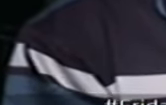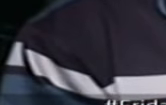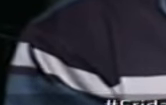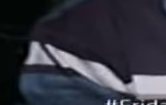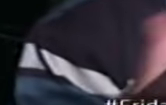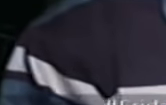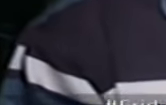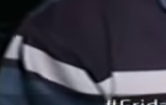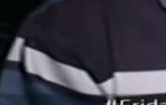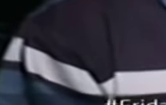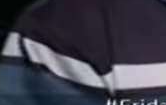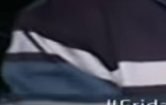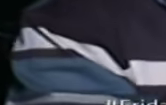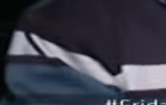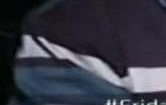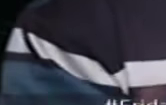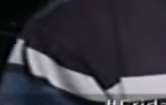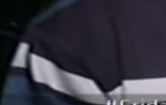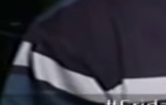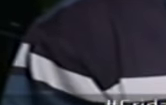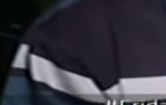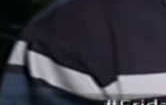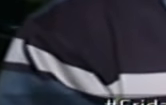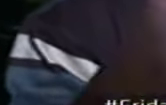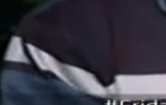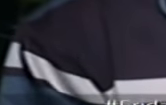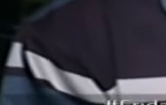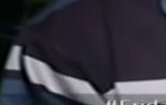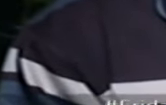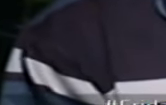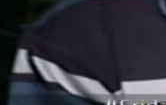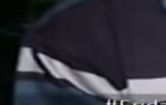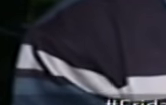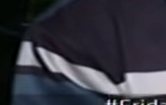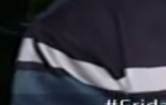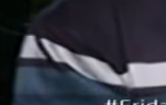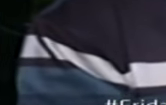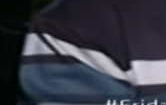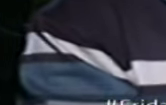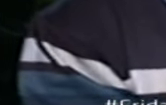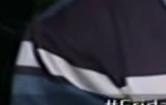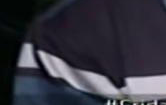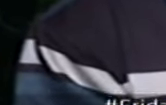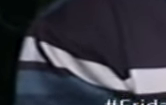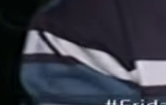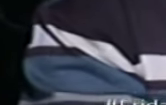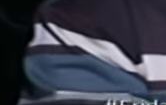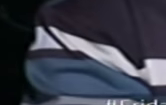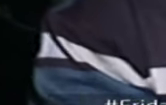Kenyanese government that have realized they are losing revenue. Revenue collection, because they have been losing